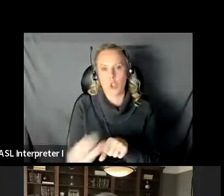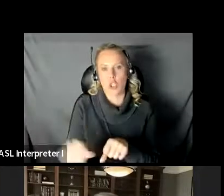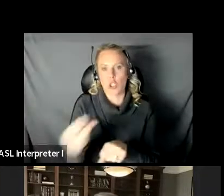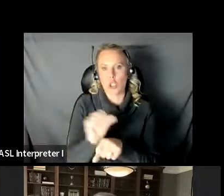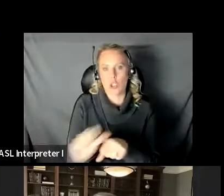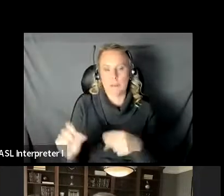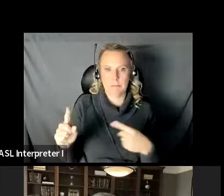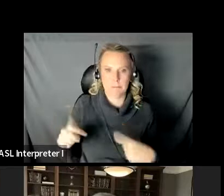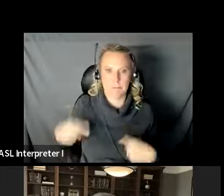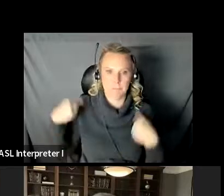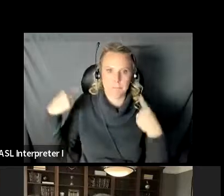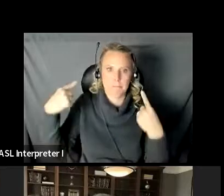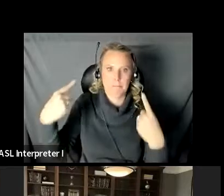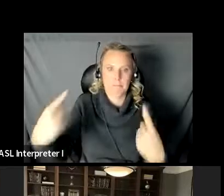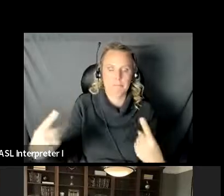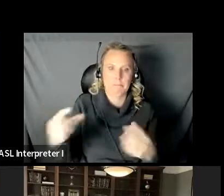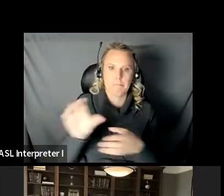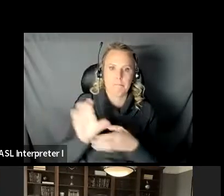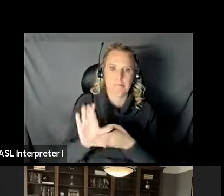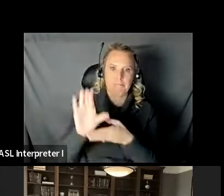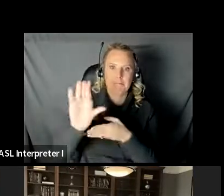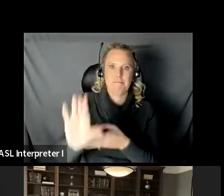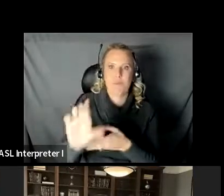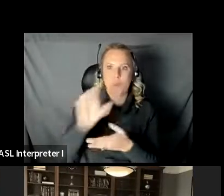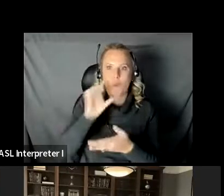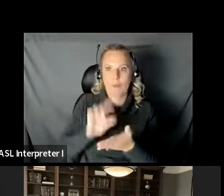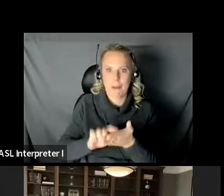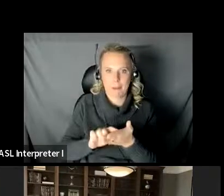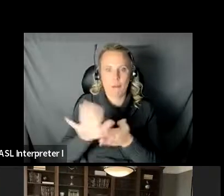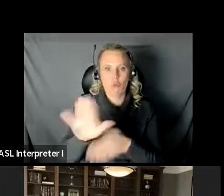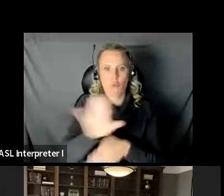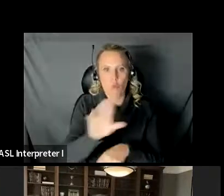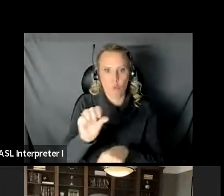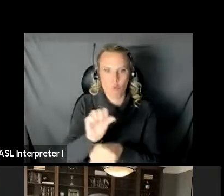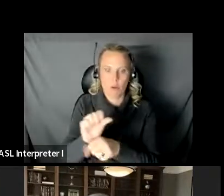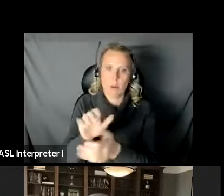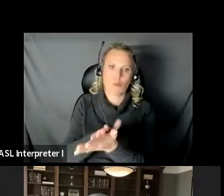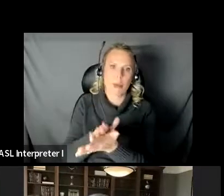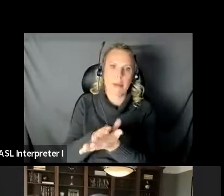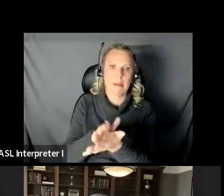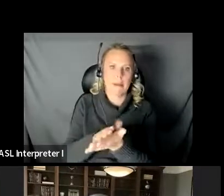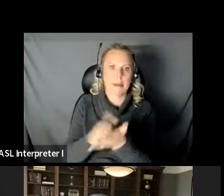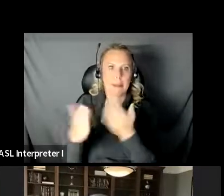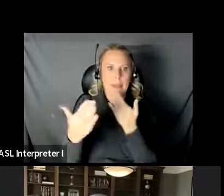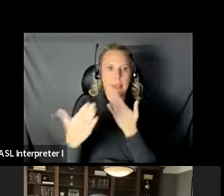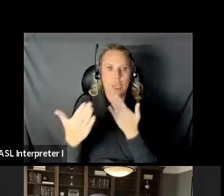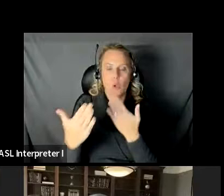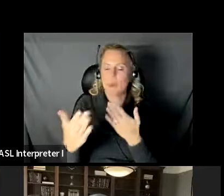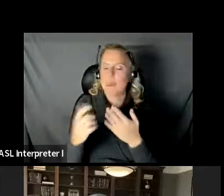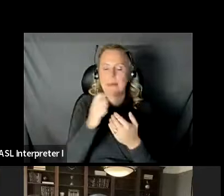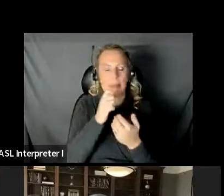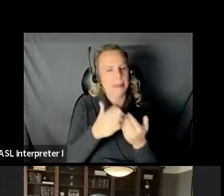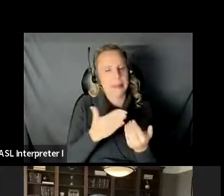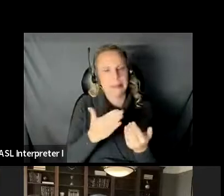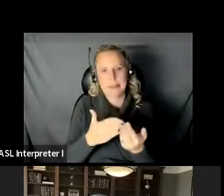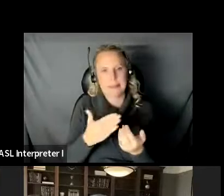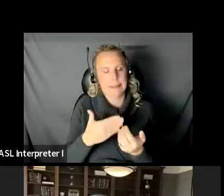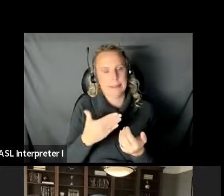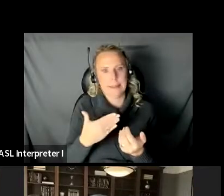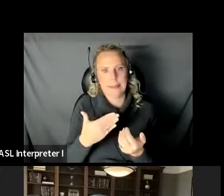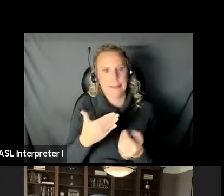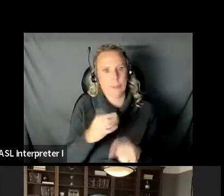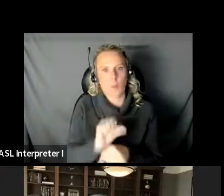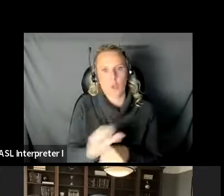And I think we all need to recognize that and praise you for it. It has not been an easy task